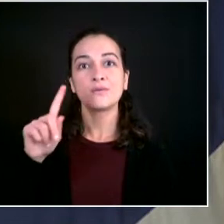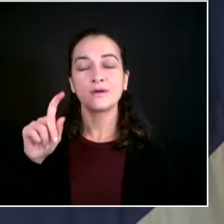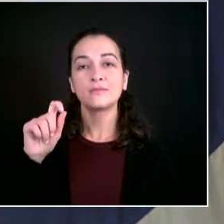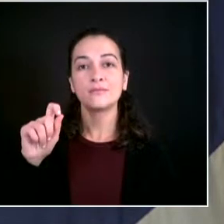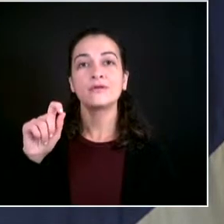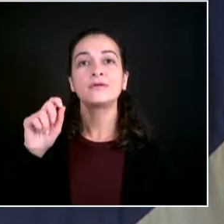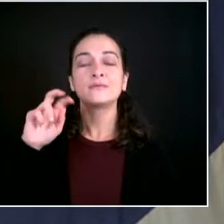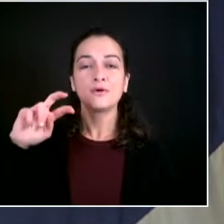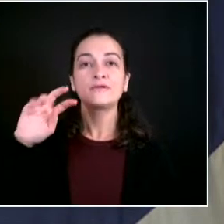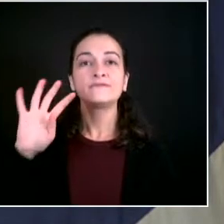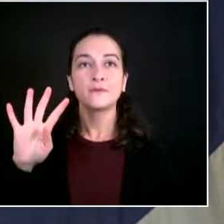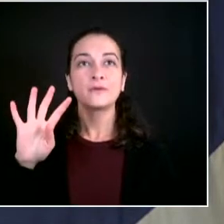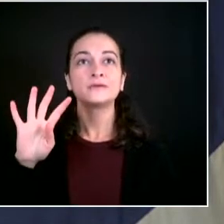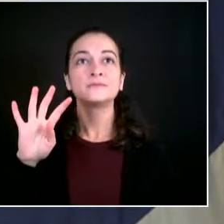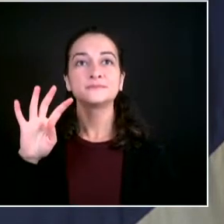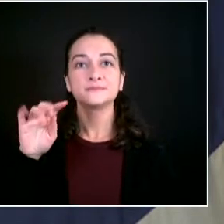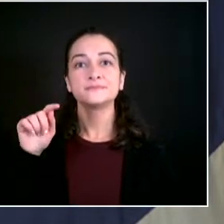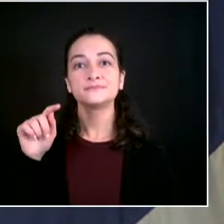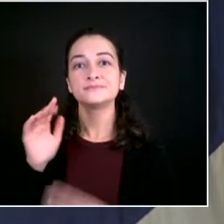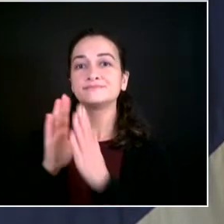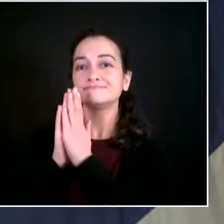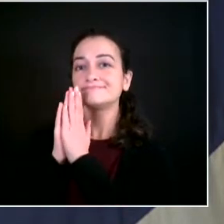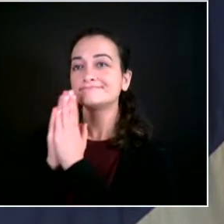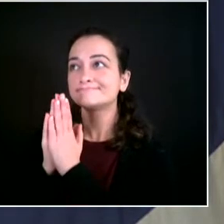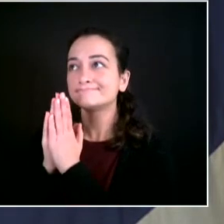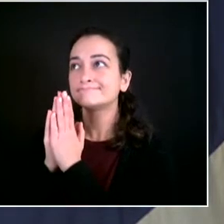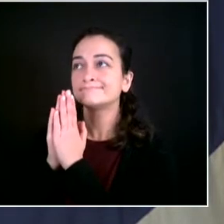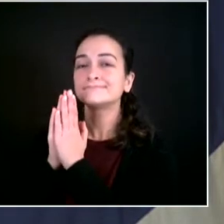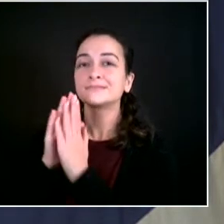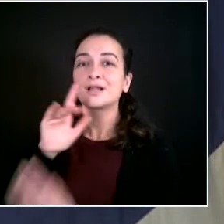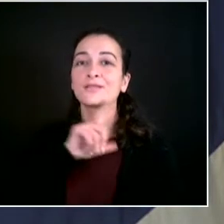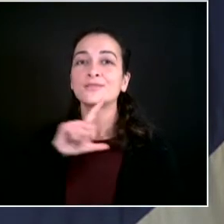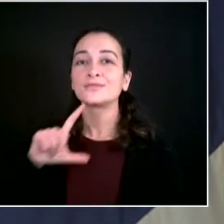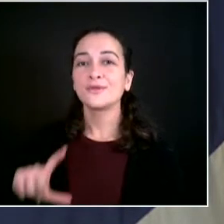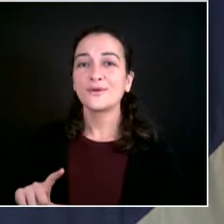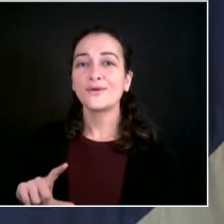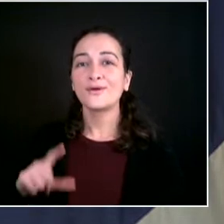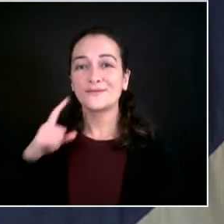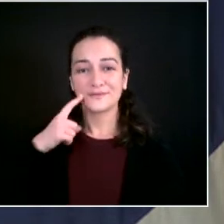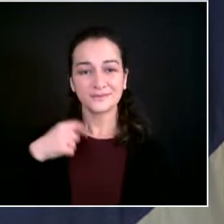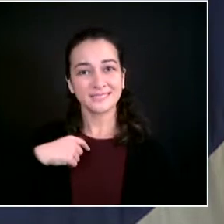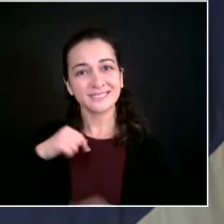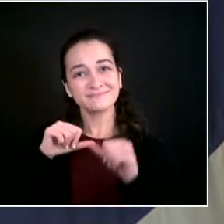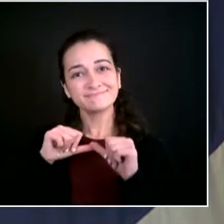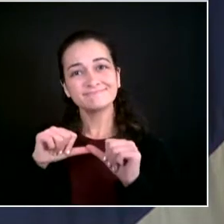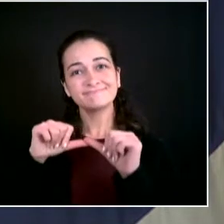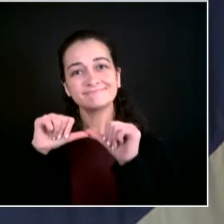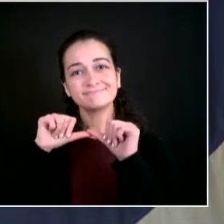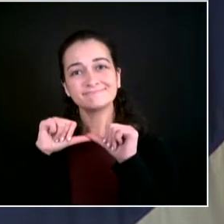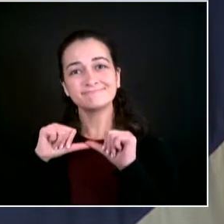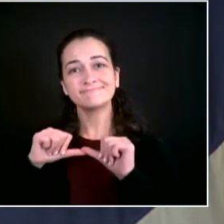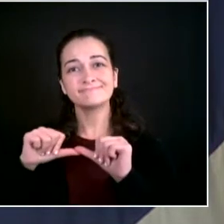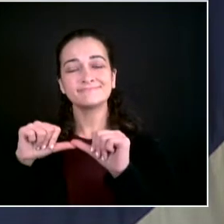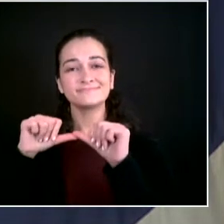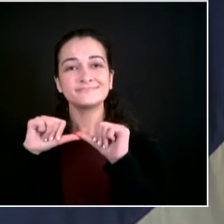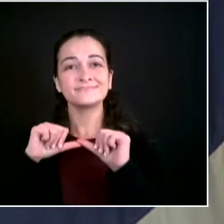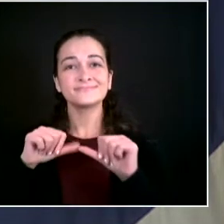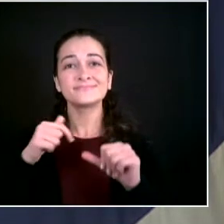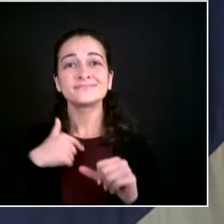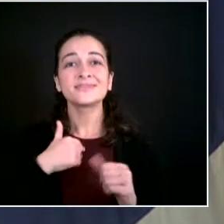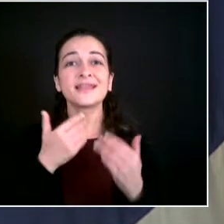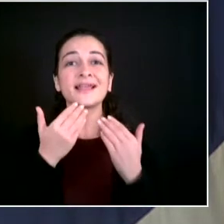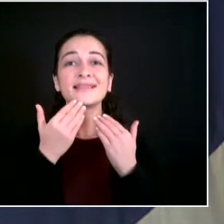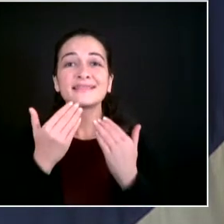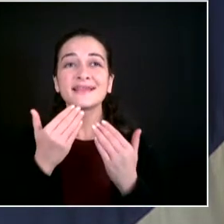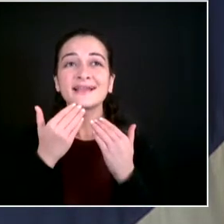in my mouth. So I thank the Justice Department for its honesty. Now we can put this